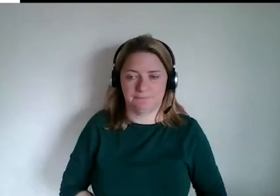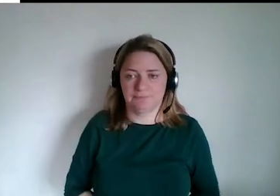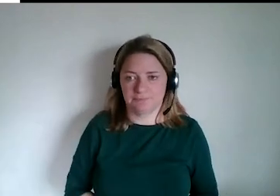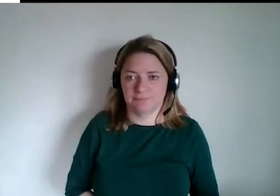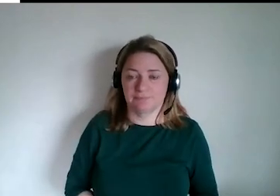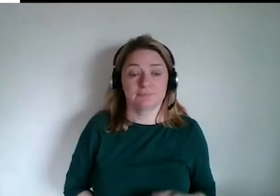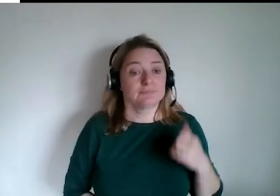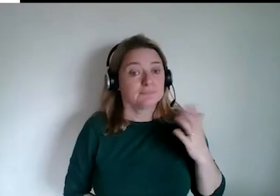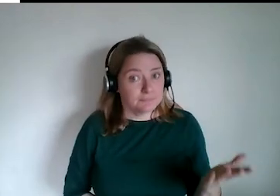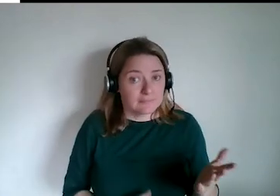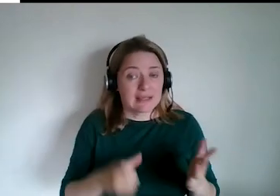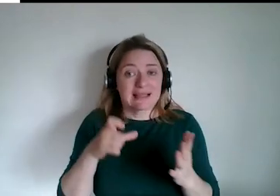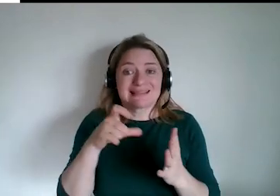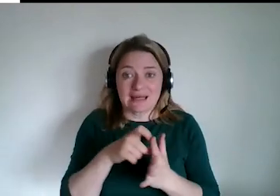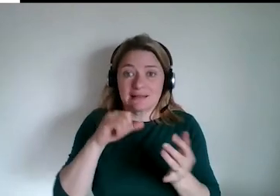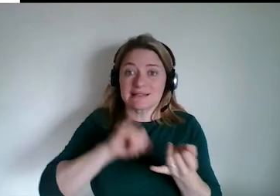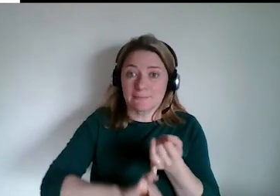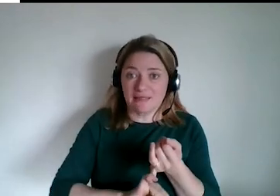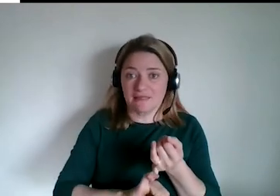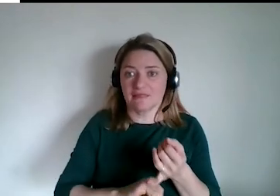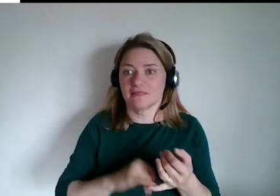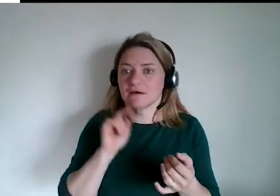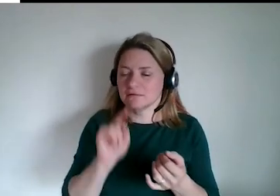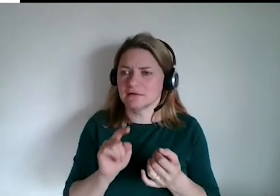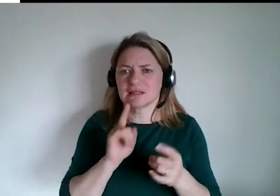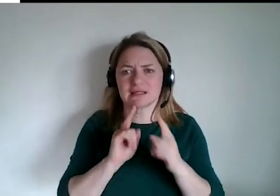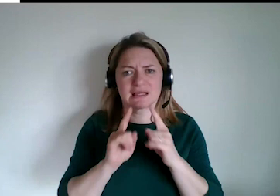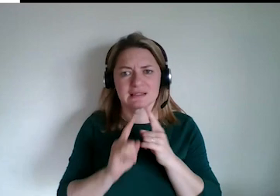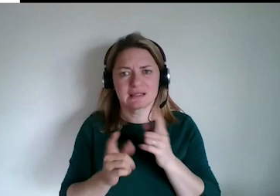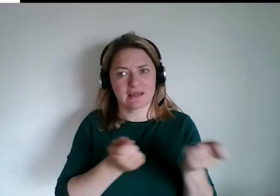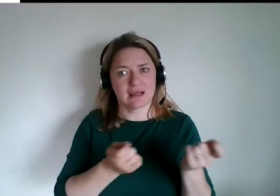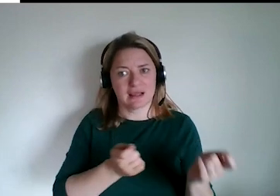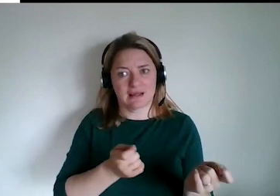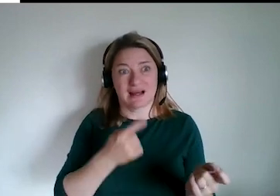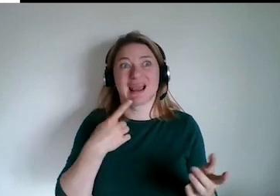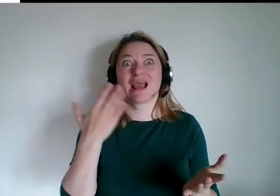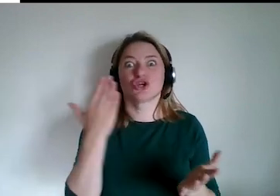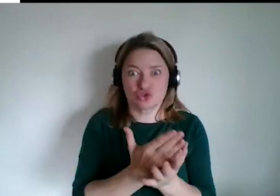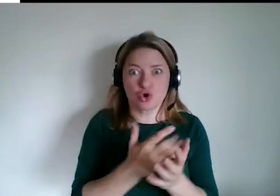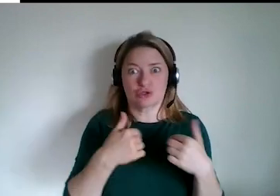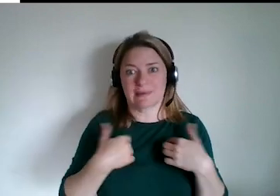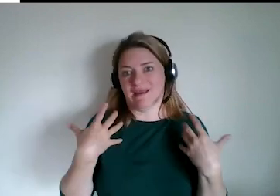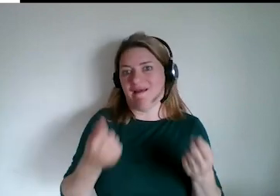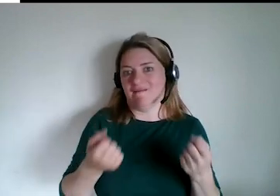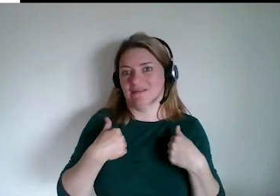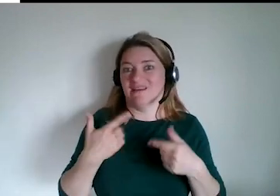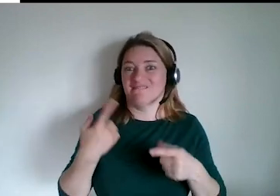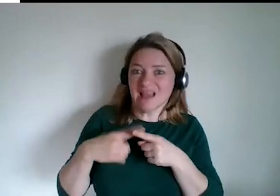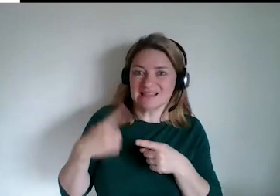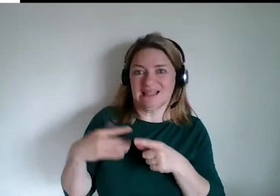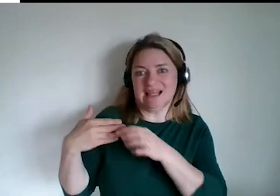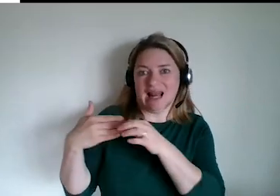Smith, who was the senior data manager until some point last year, assures me I have the fastest lead time of